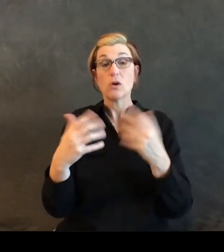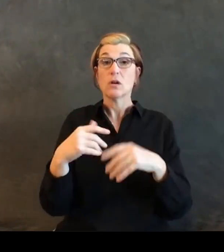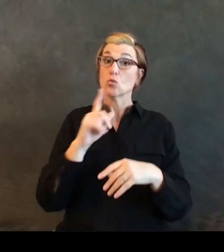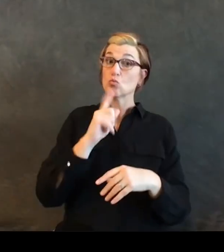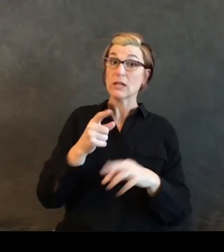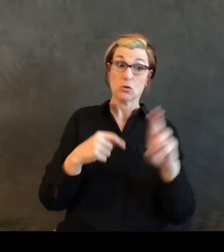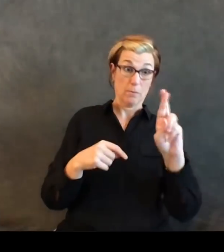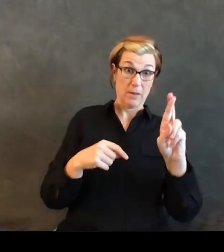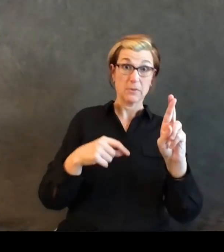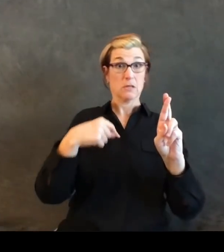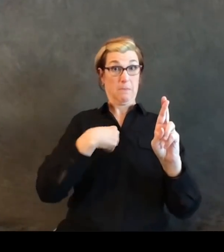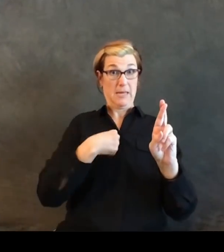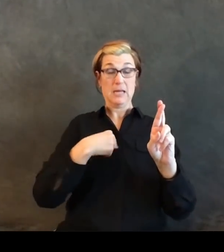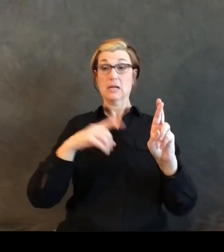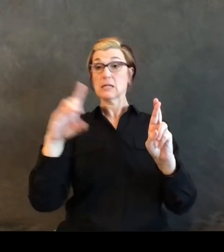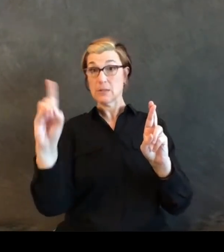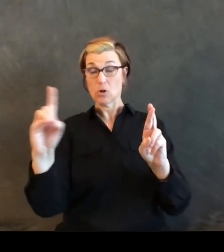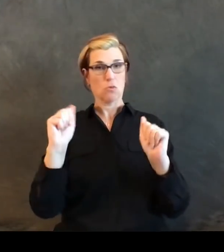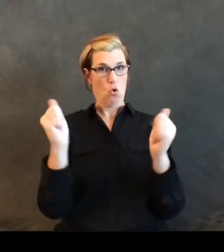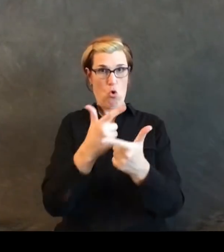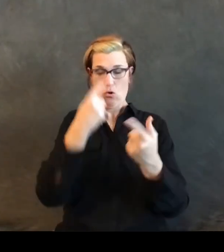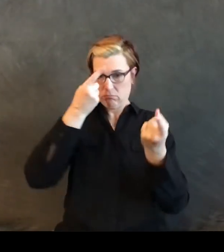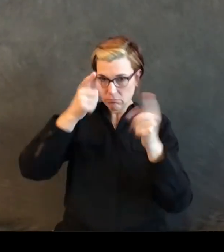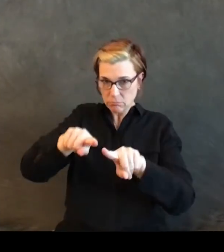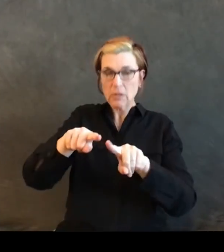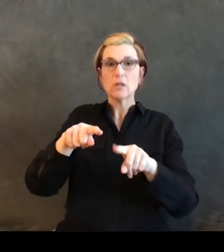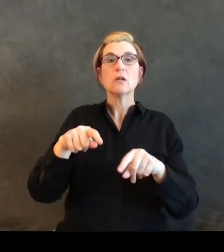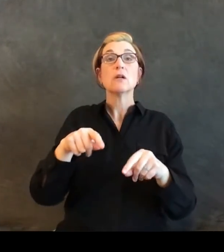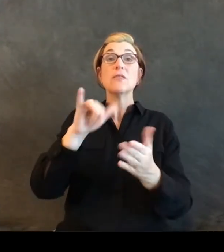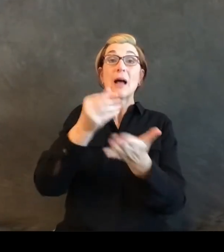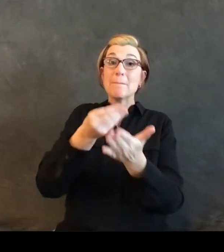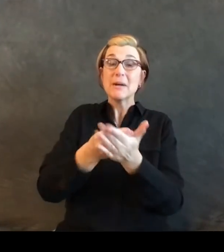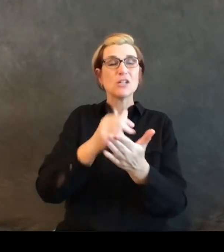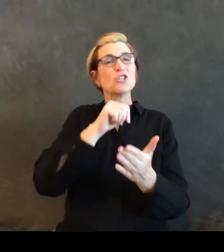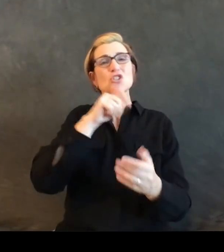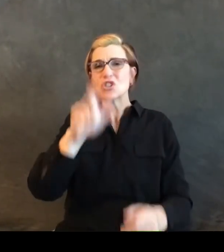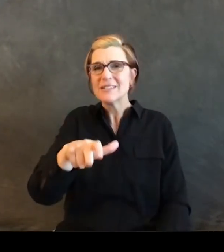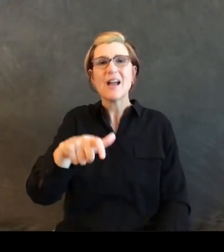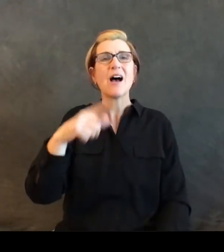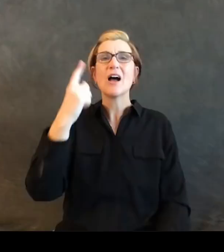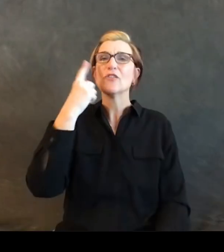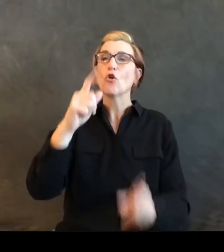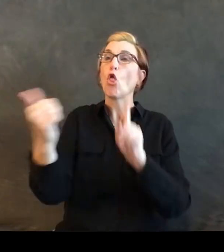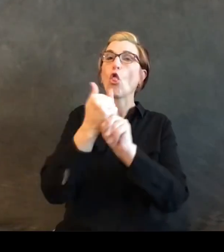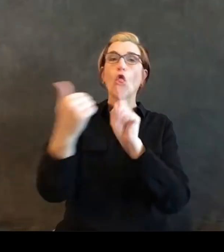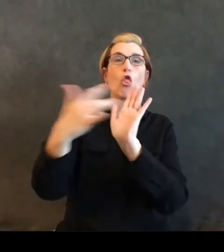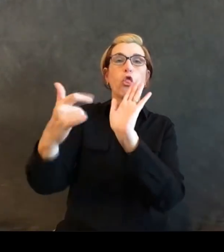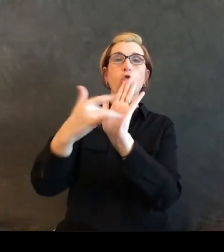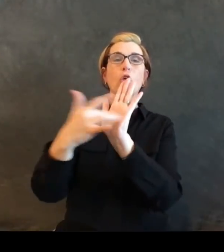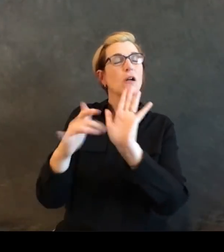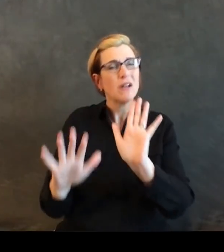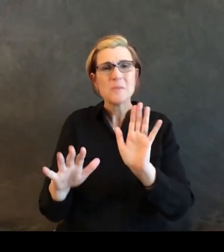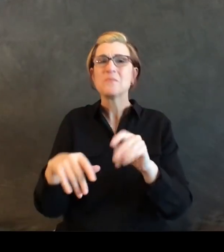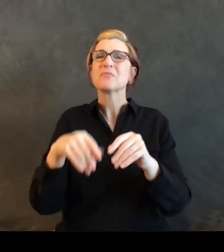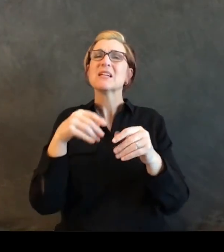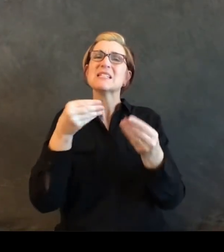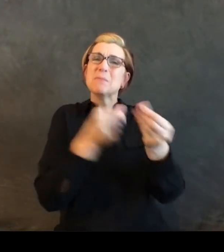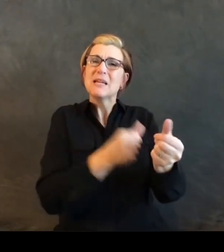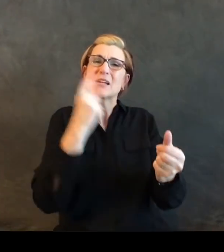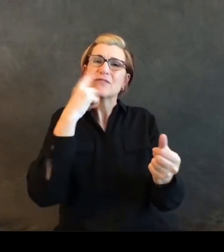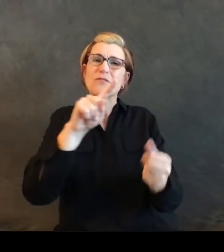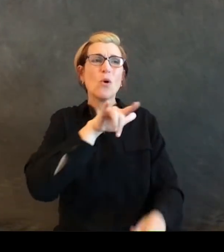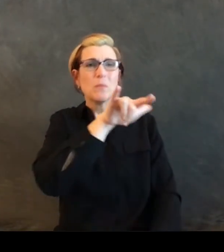want them to use the money for the companies and the planes or whatever they may be helping to get over this